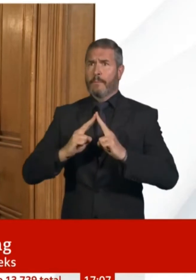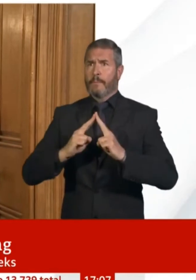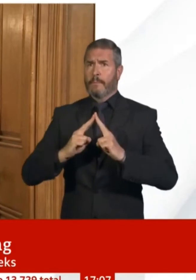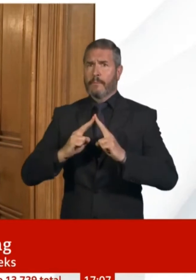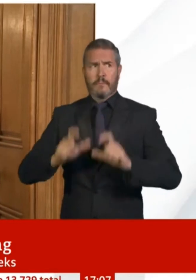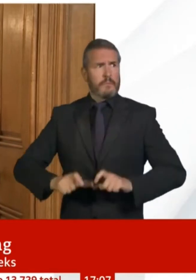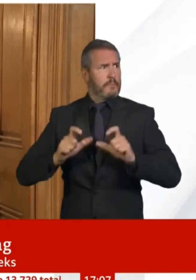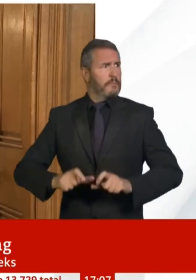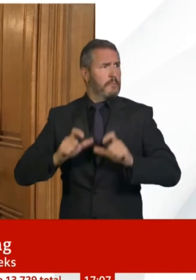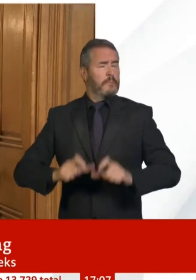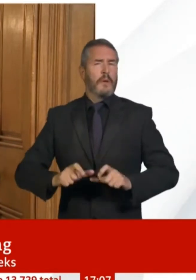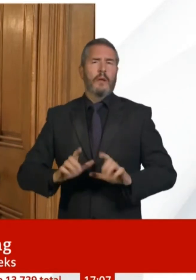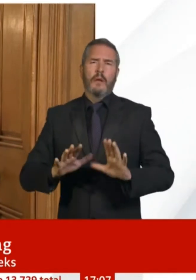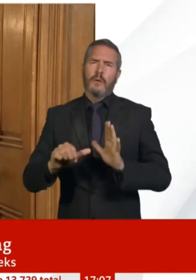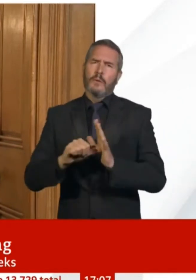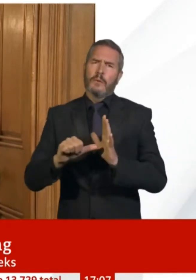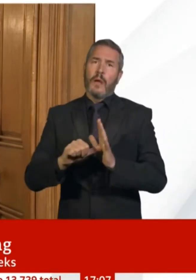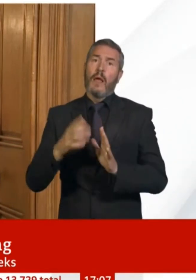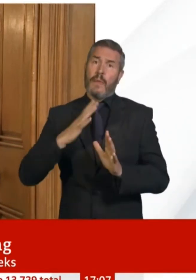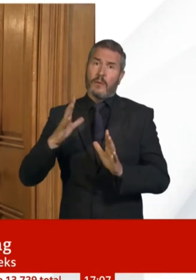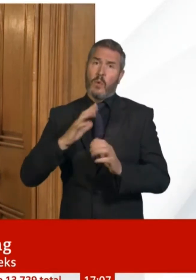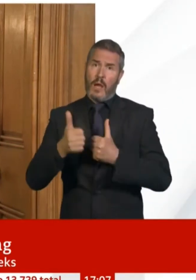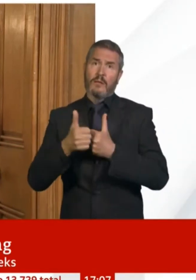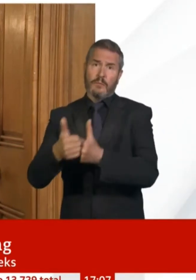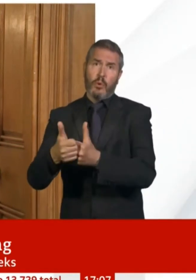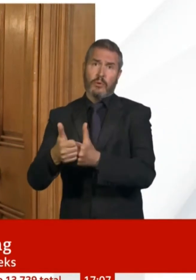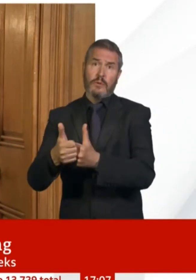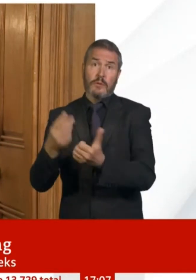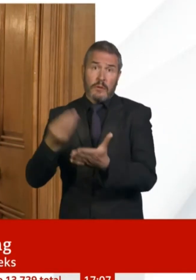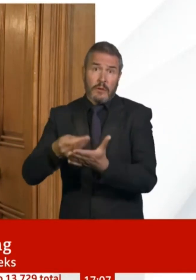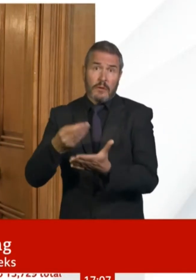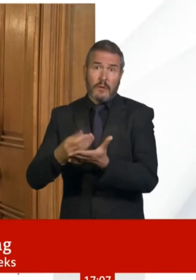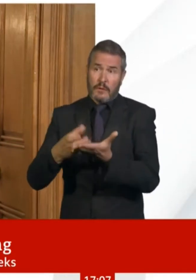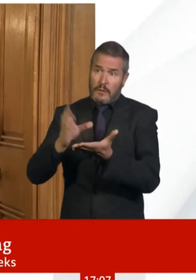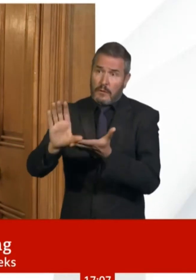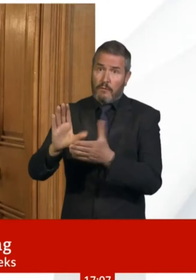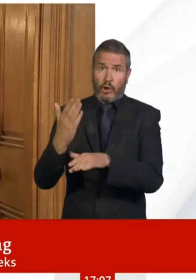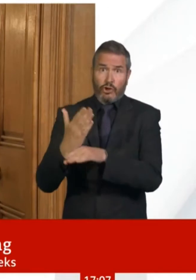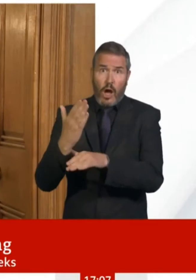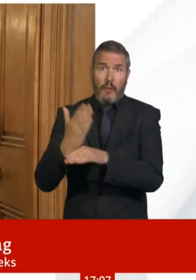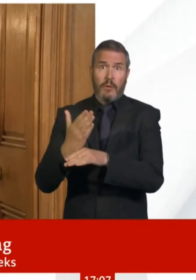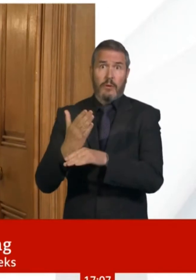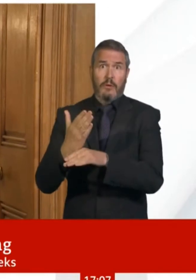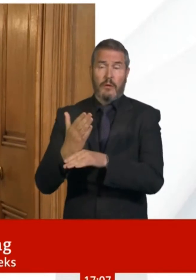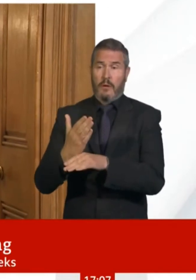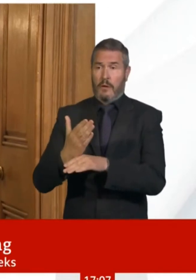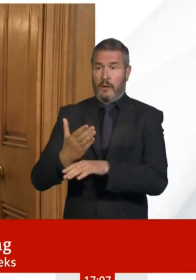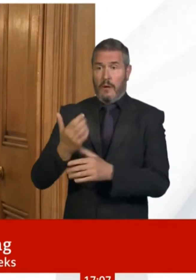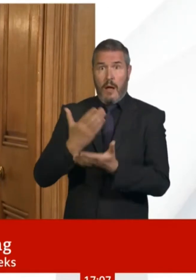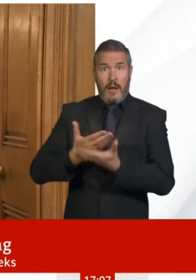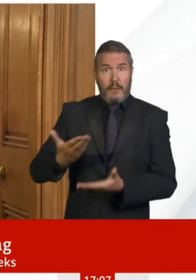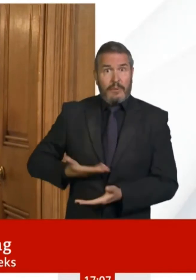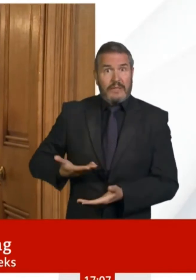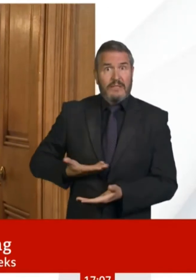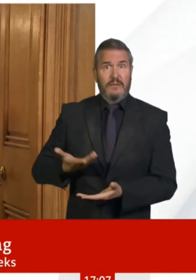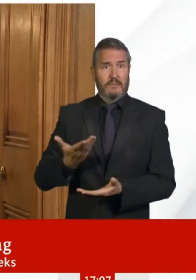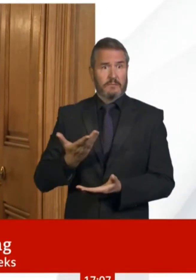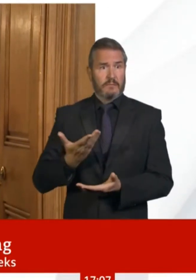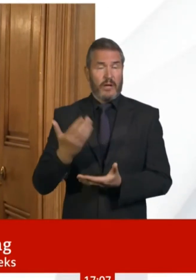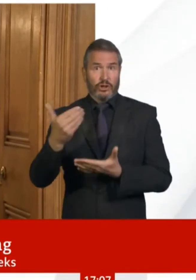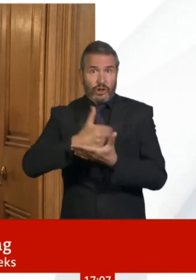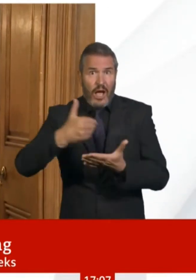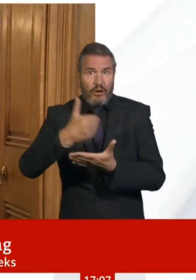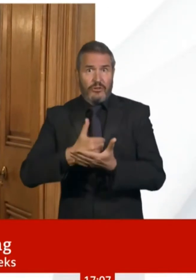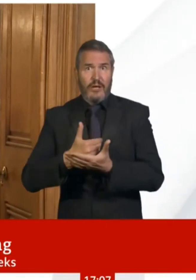an unprecedented package of support for jobs, for businesses, but also for hospices and charities who are doing so much